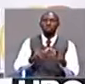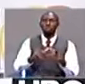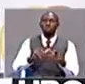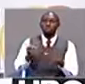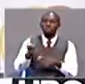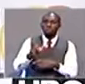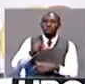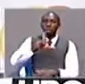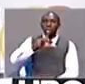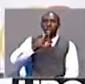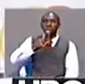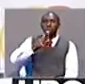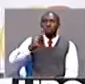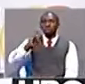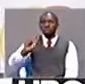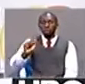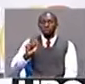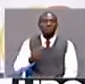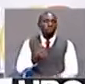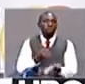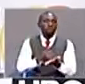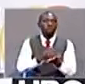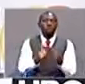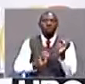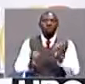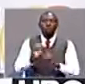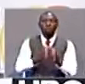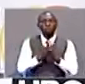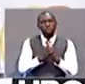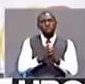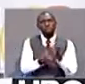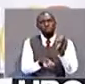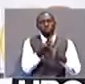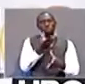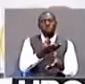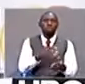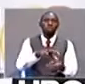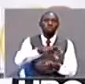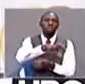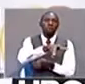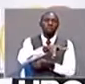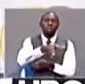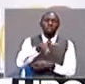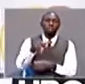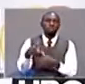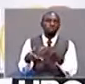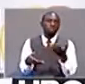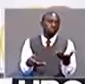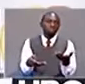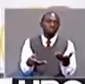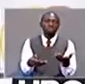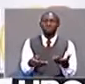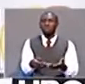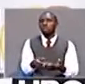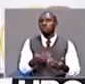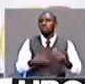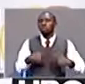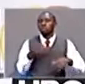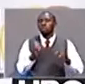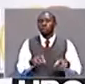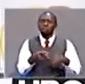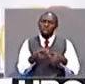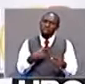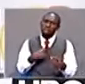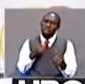I wrote all these important banks in Uganda. Please establish a branch in the extreme north. No one was interested. But when I talked